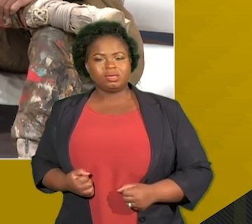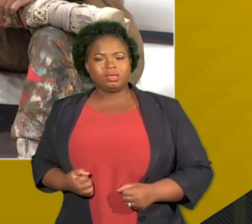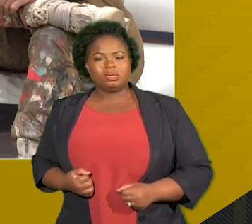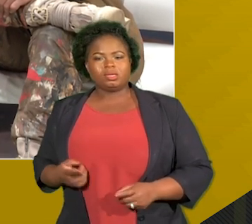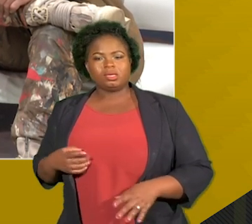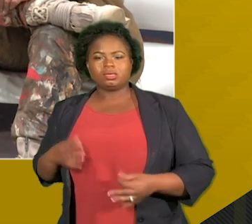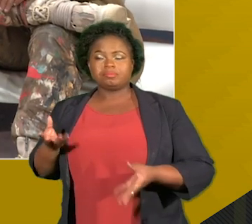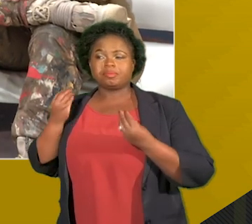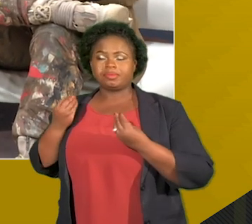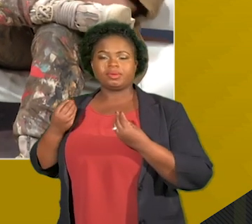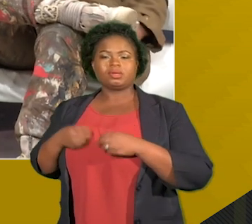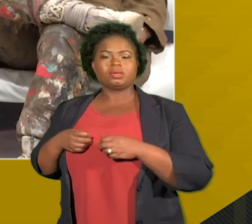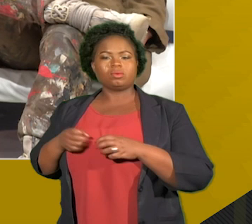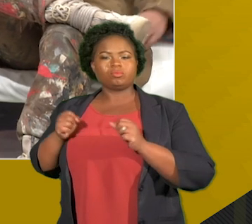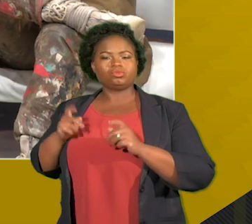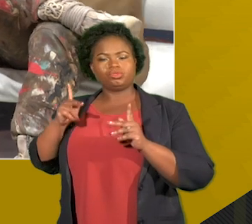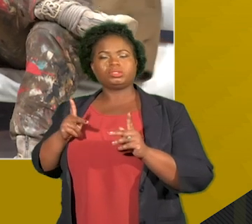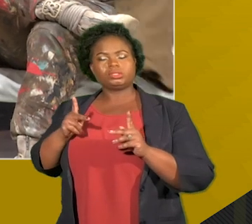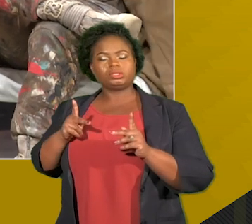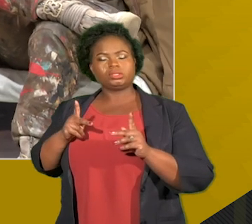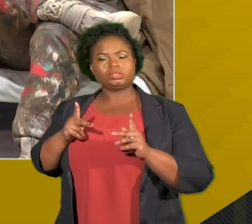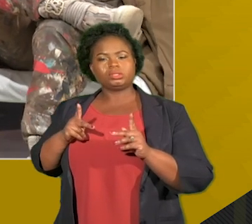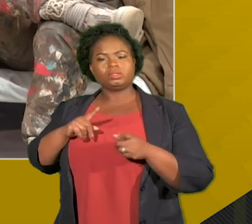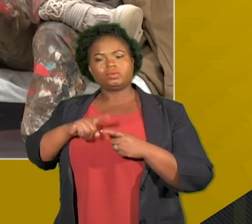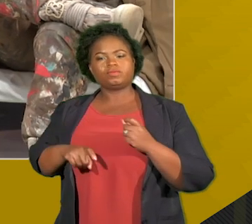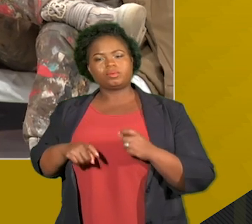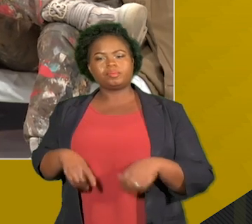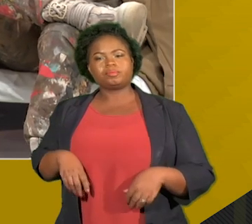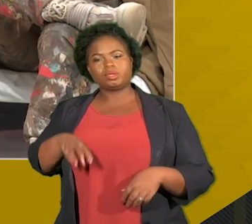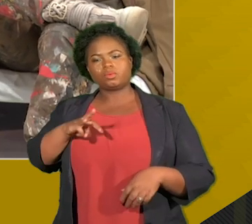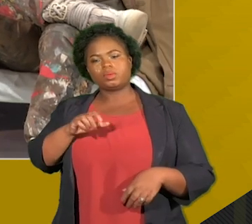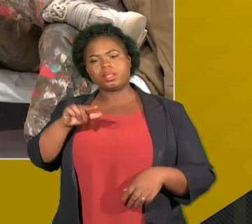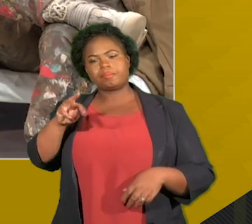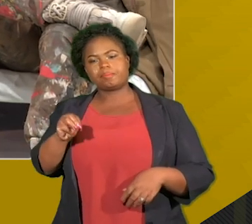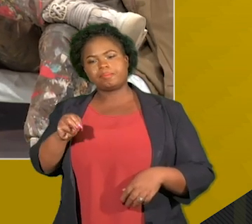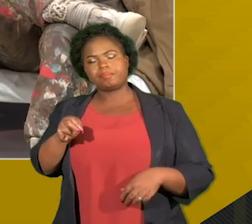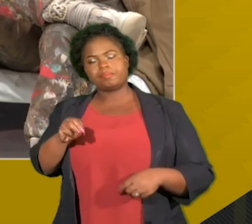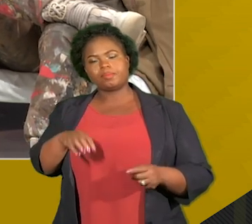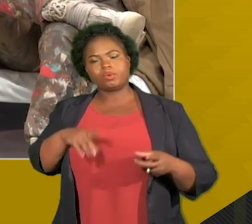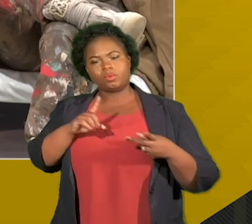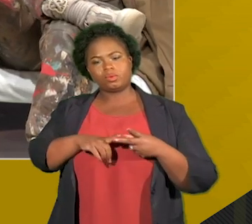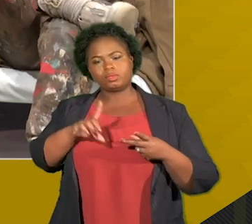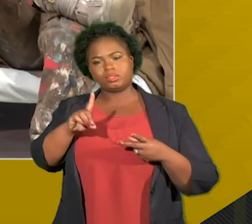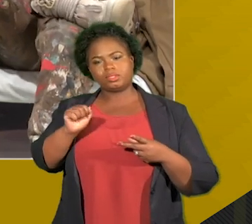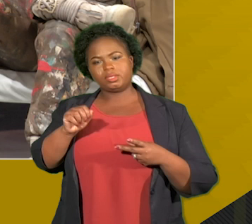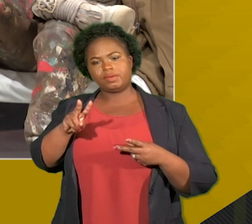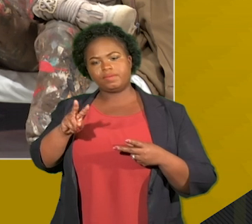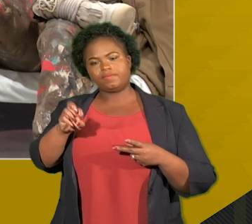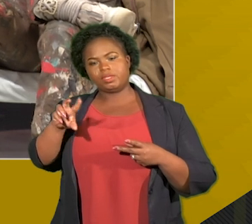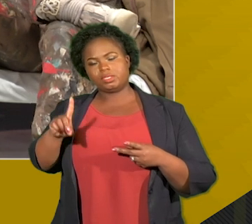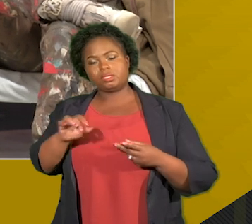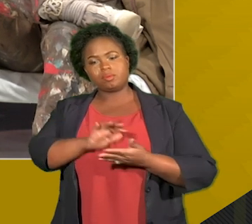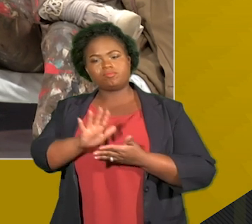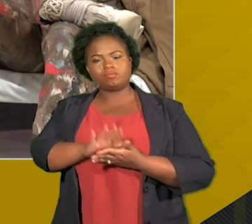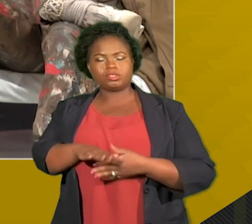galleries. We get opportunities, and we'll get opportunities from cats like William Kentridge or from David Crit, Prince Studio.